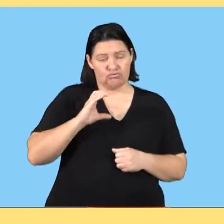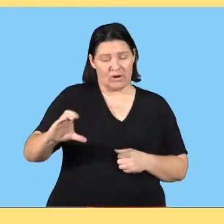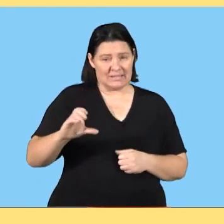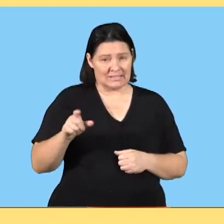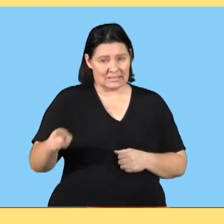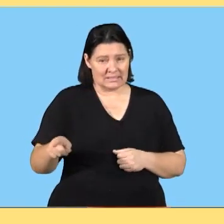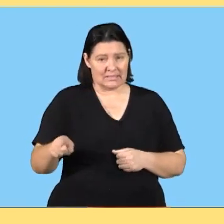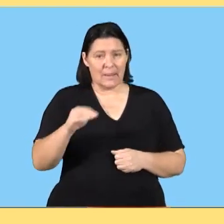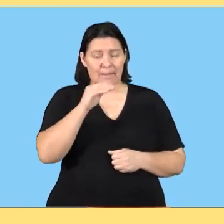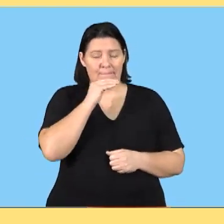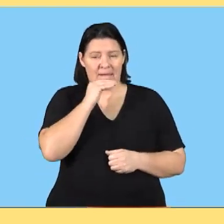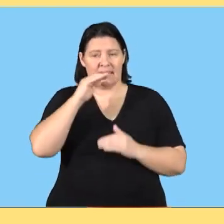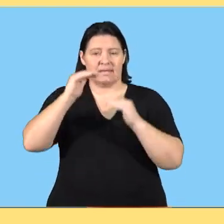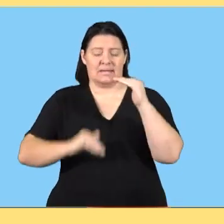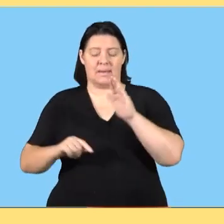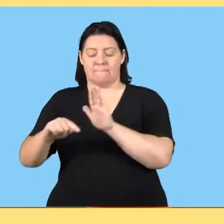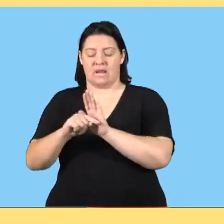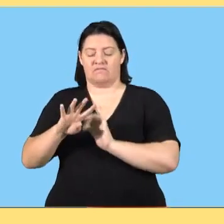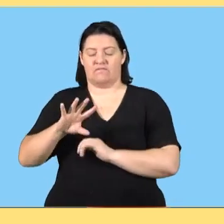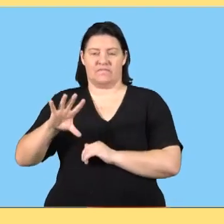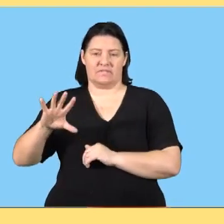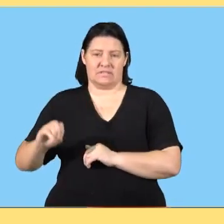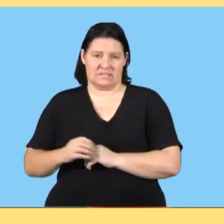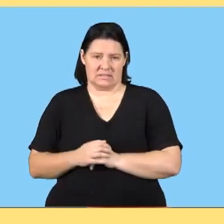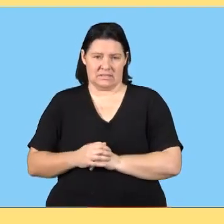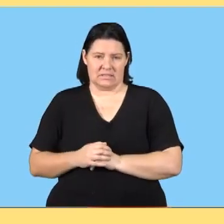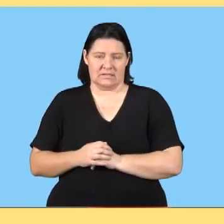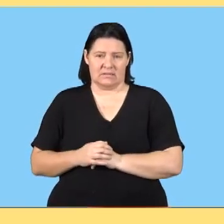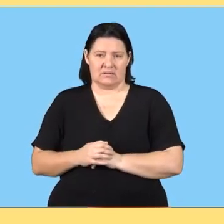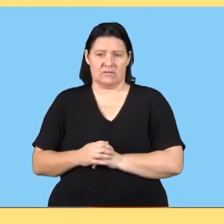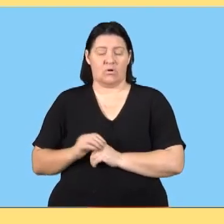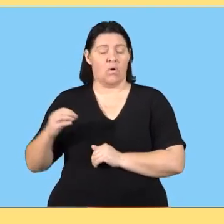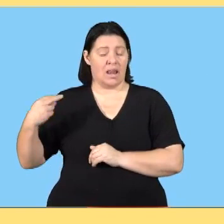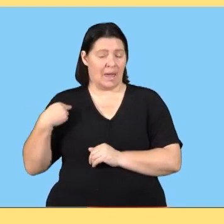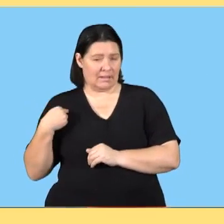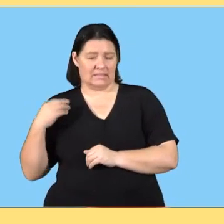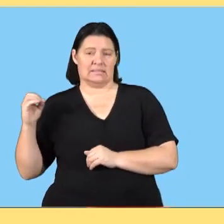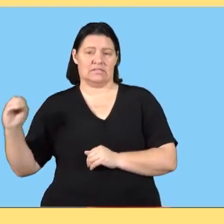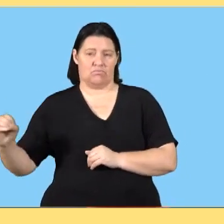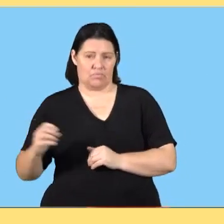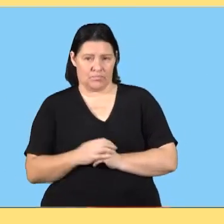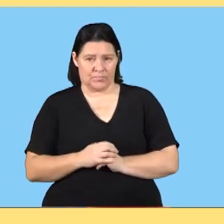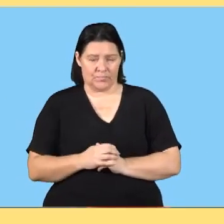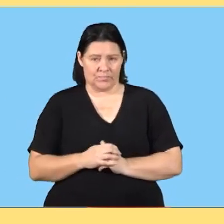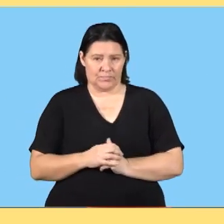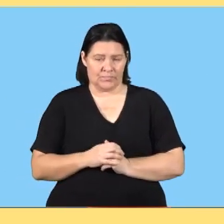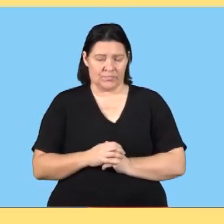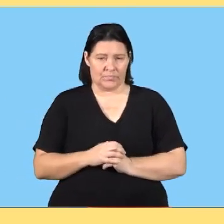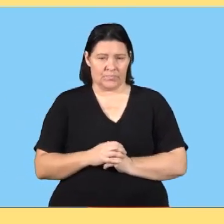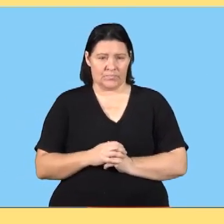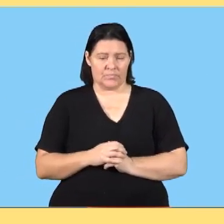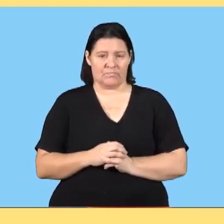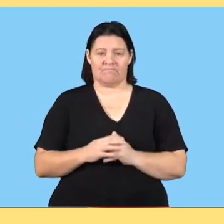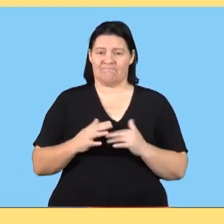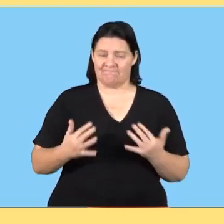being credited, that means it's decreasing, minus 450. Any effect on the liabilities? No. So you have 0.